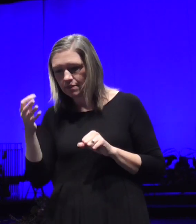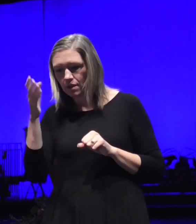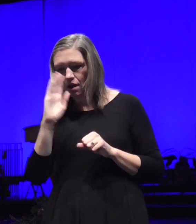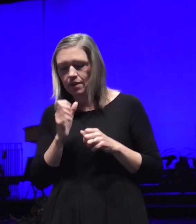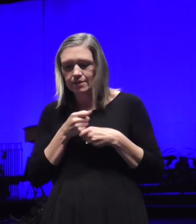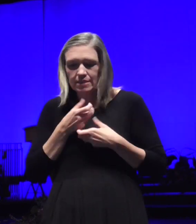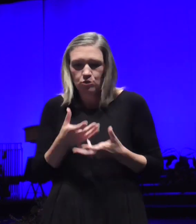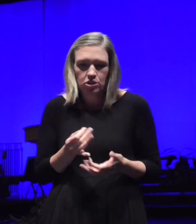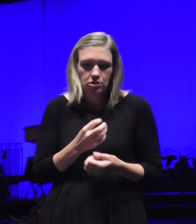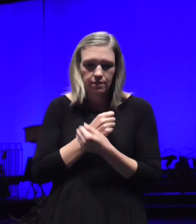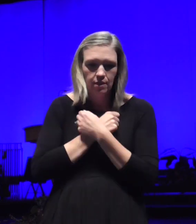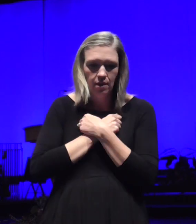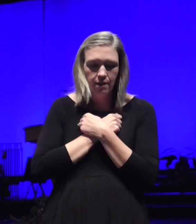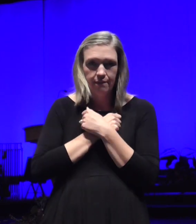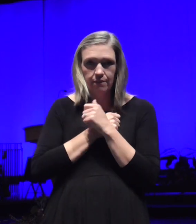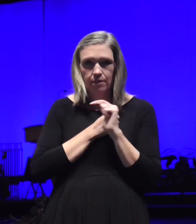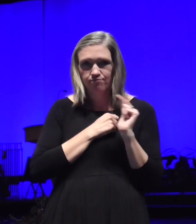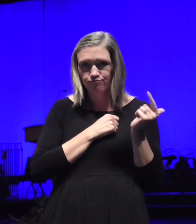Expression of the one.